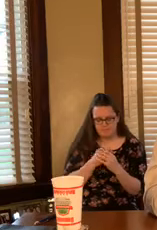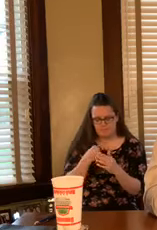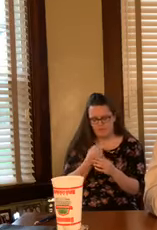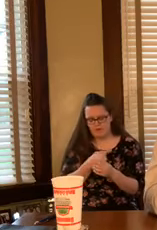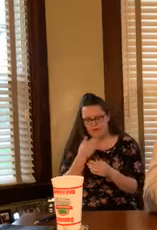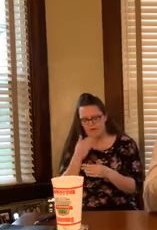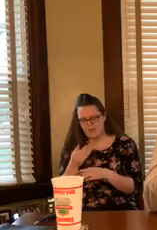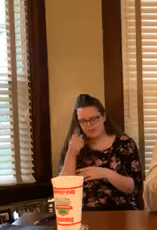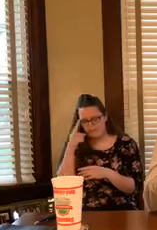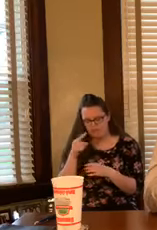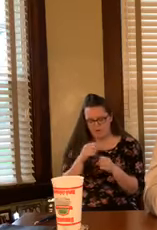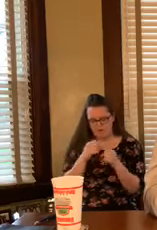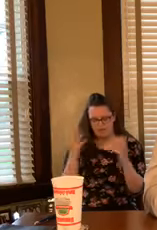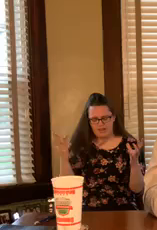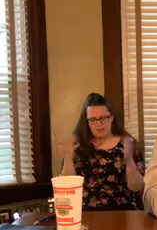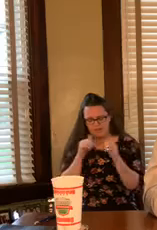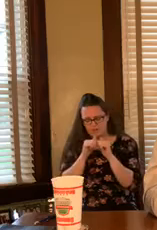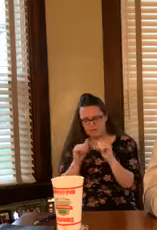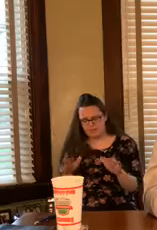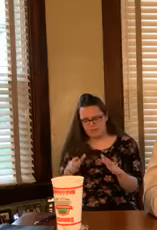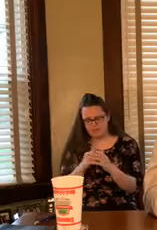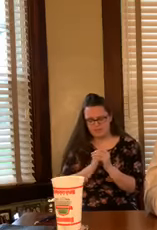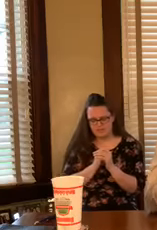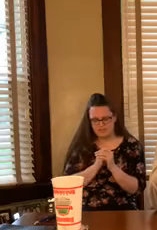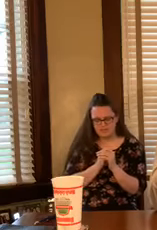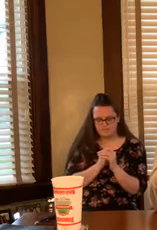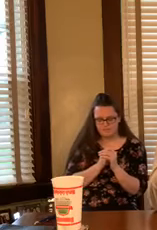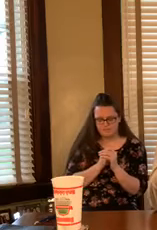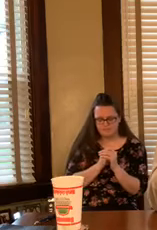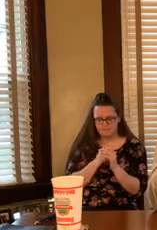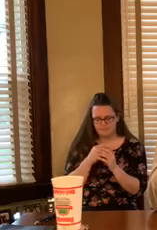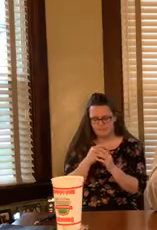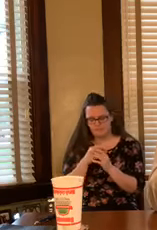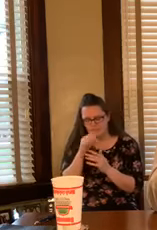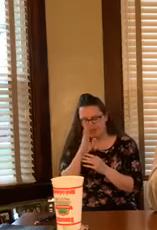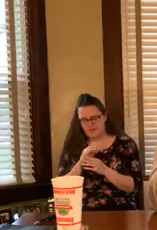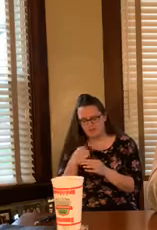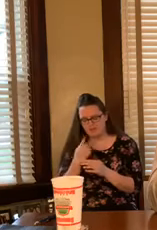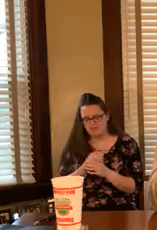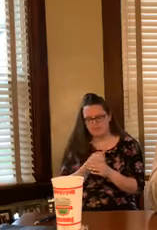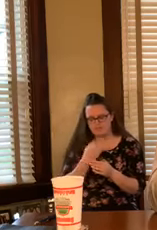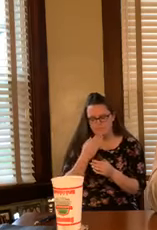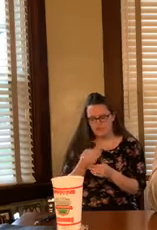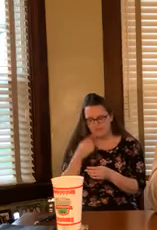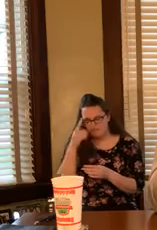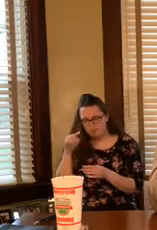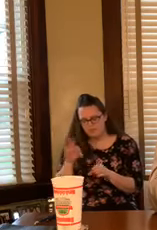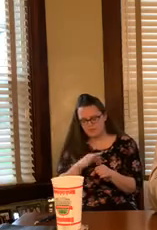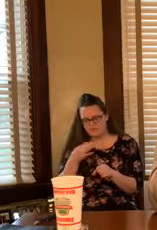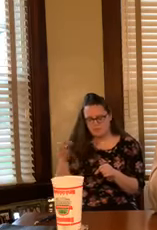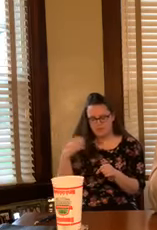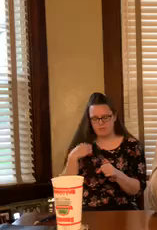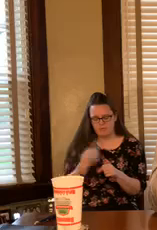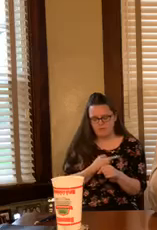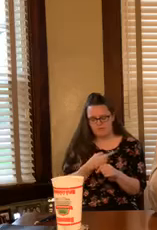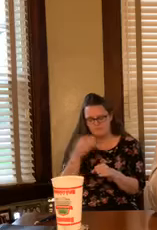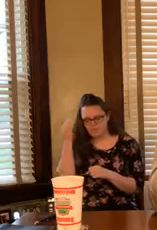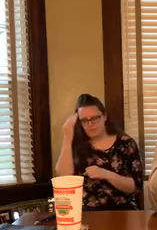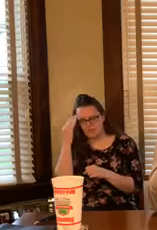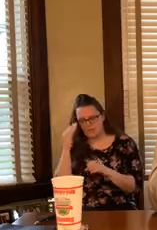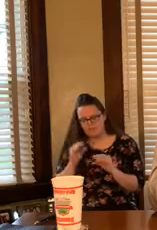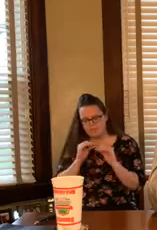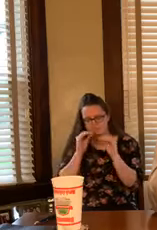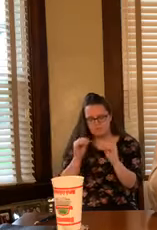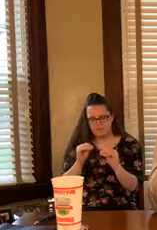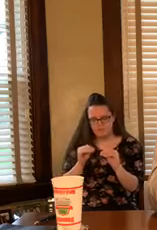many blessings. God, we thank you for your drawing power. God, we thank you for your Spirit that we know is moving in the hearts and